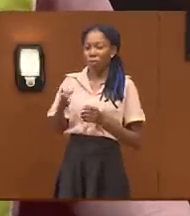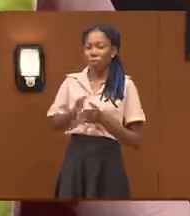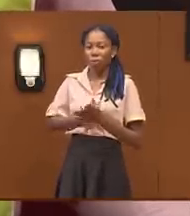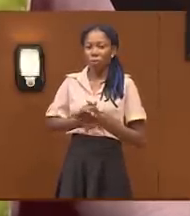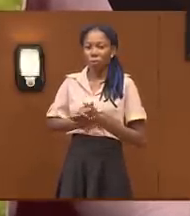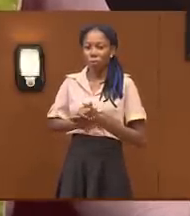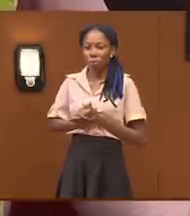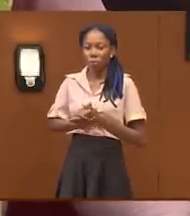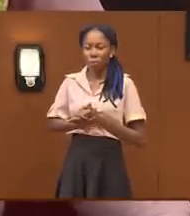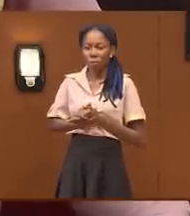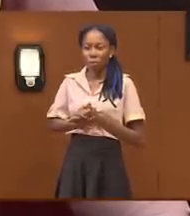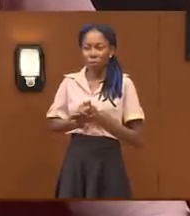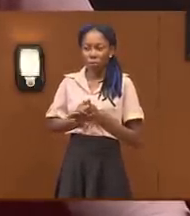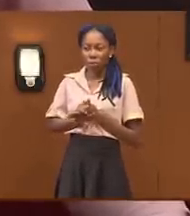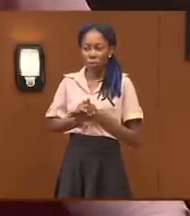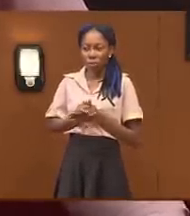Even